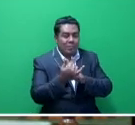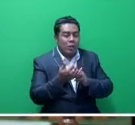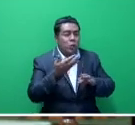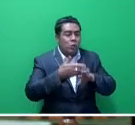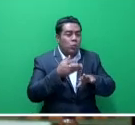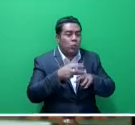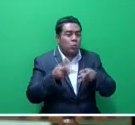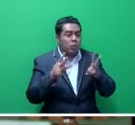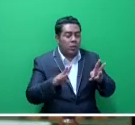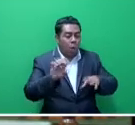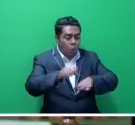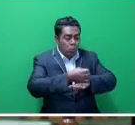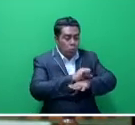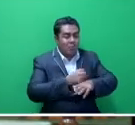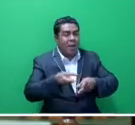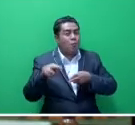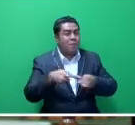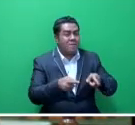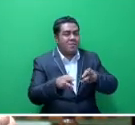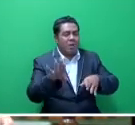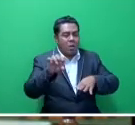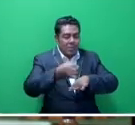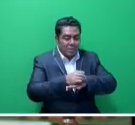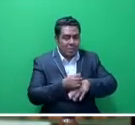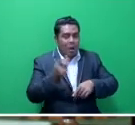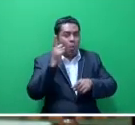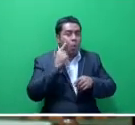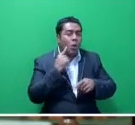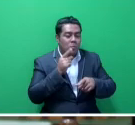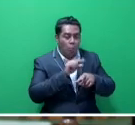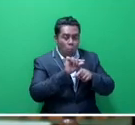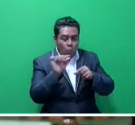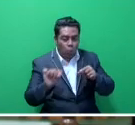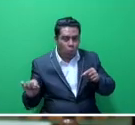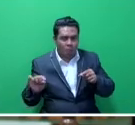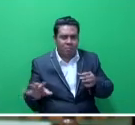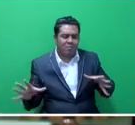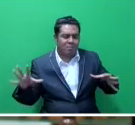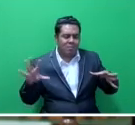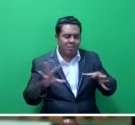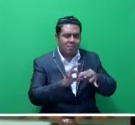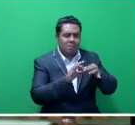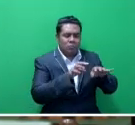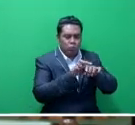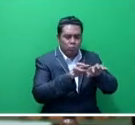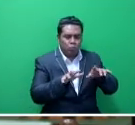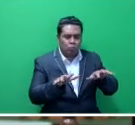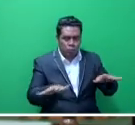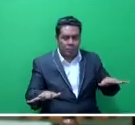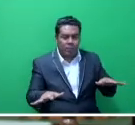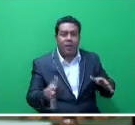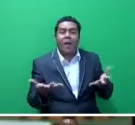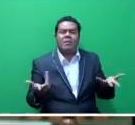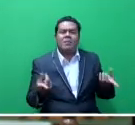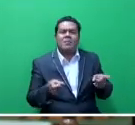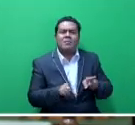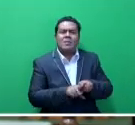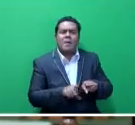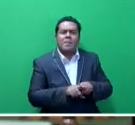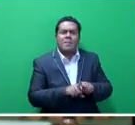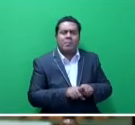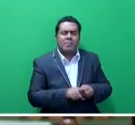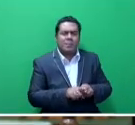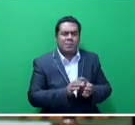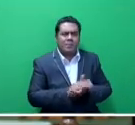our rivers and our seas and our waterways as an interconnected system that sustain the biodiversity that we need as a country